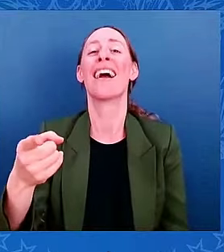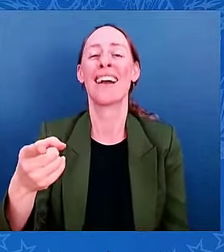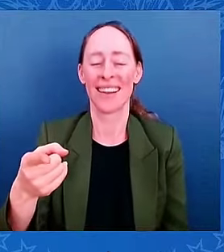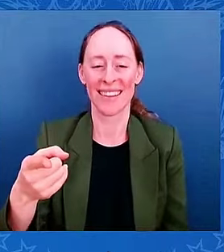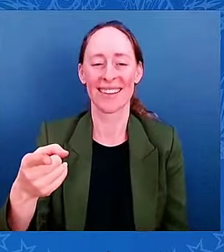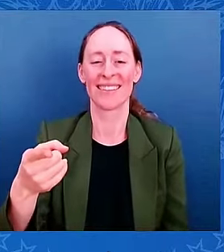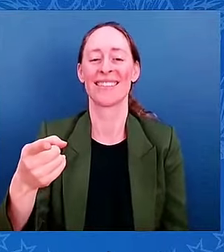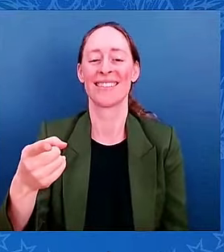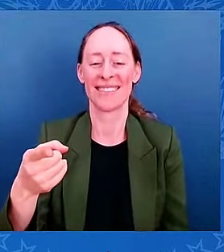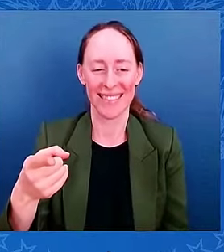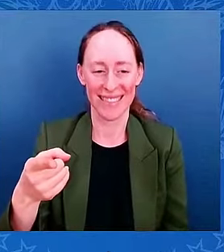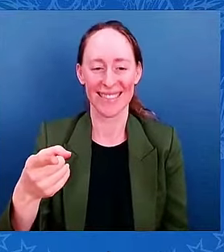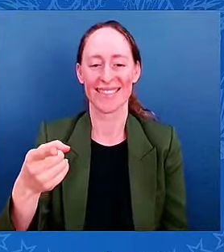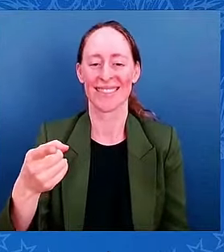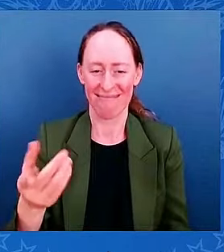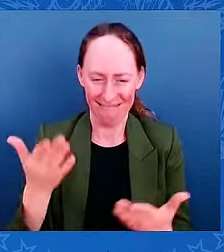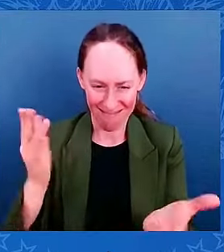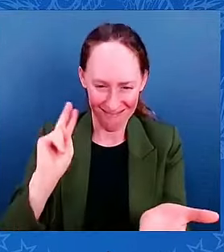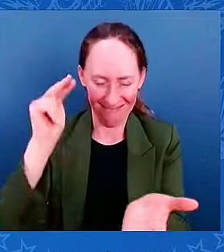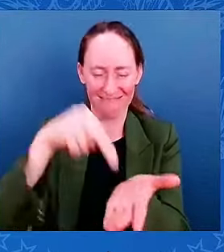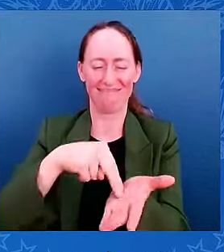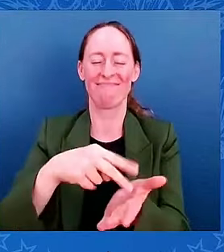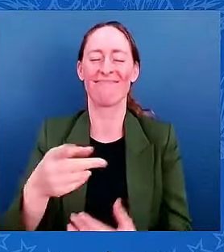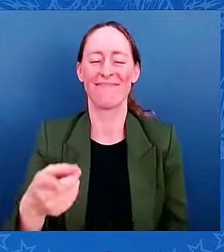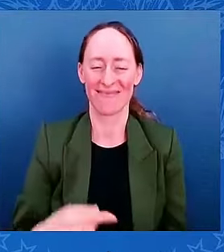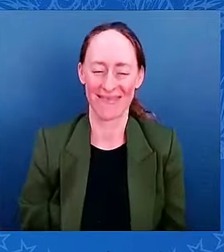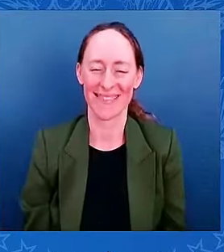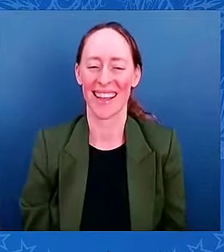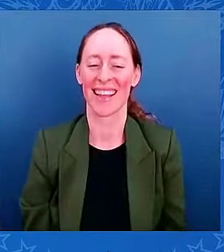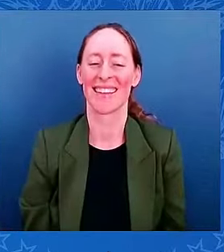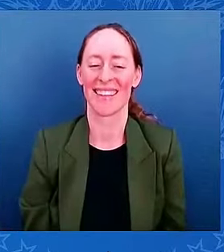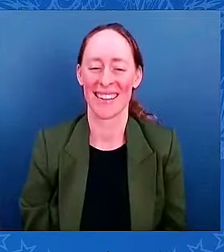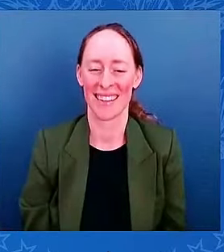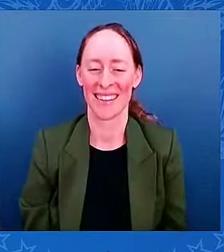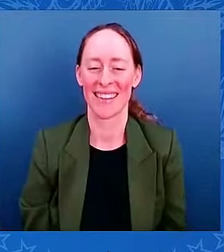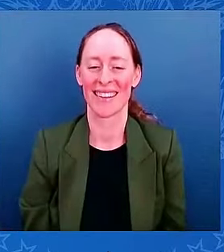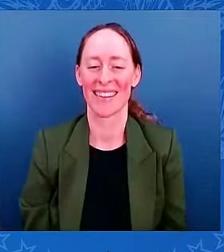up, man, because otherwise they'll think your son's a congressman.